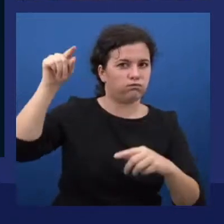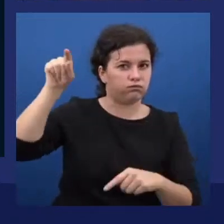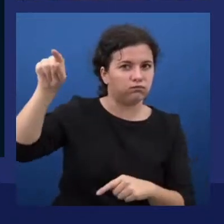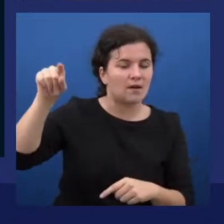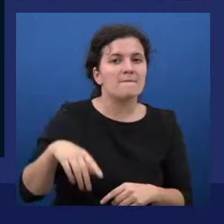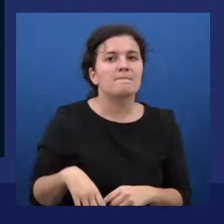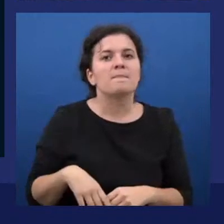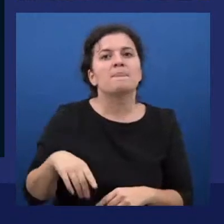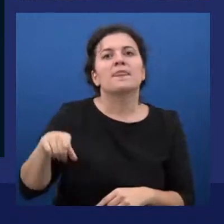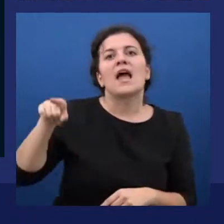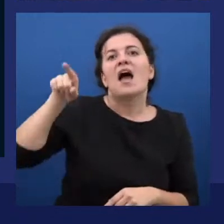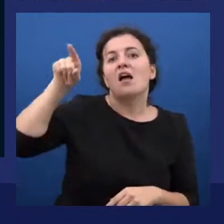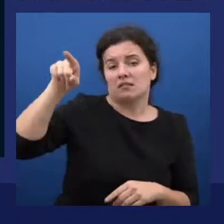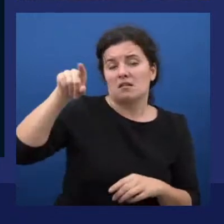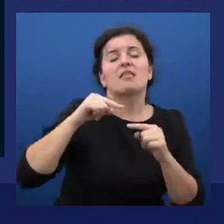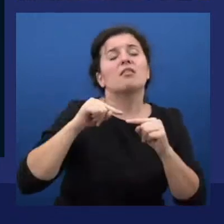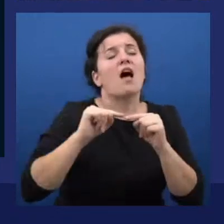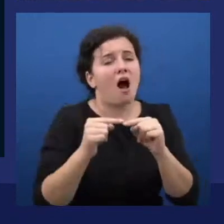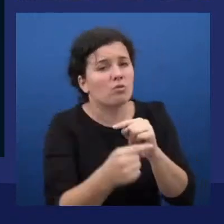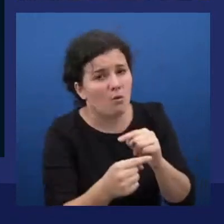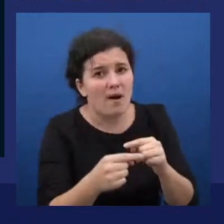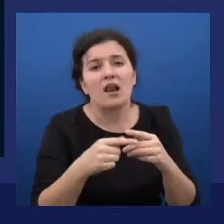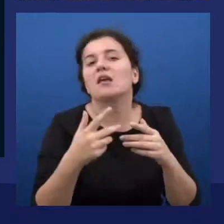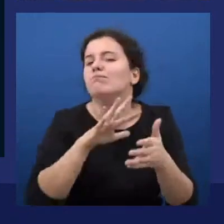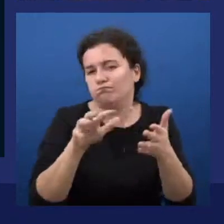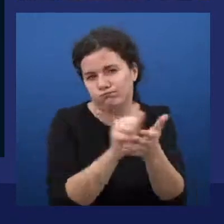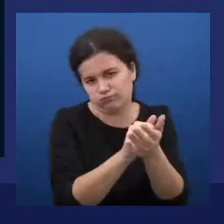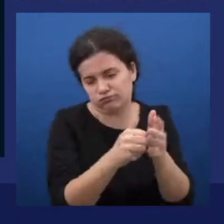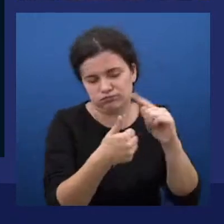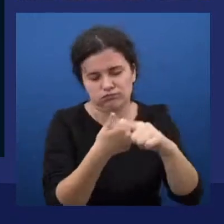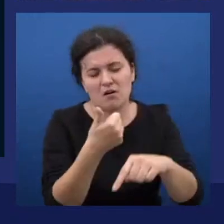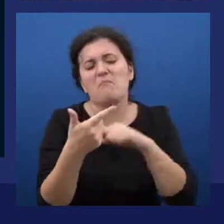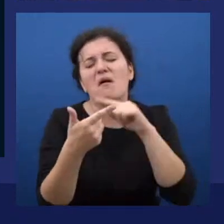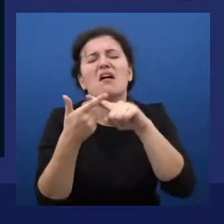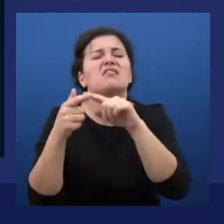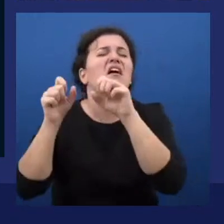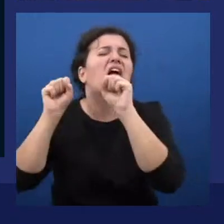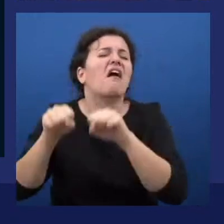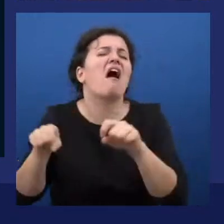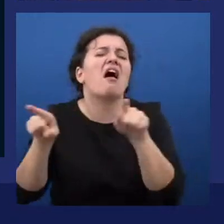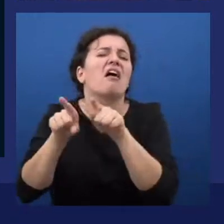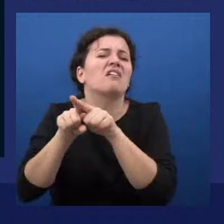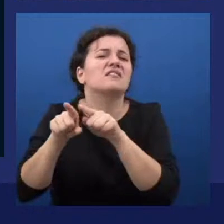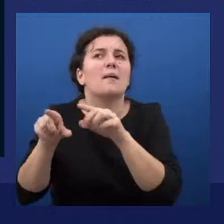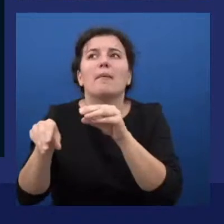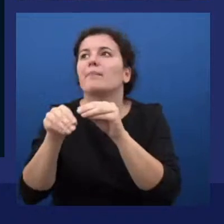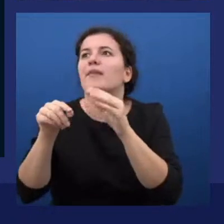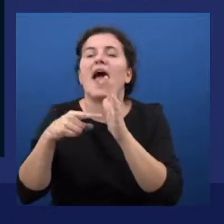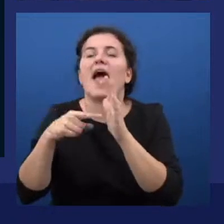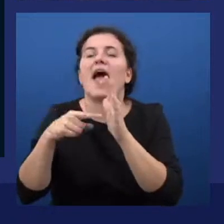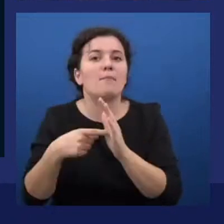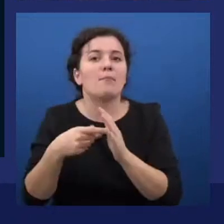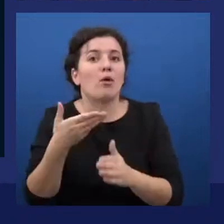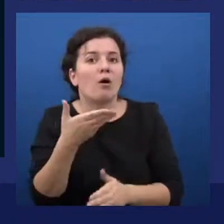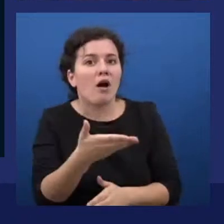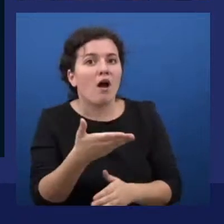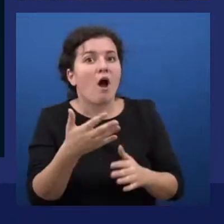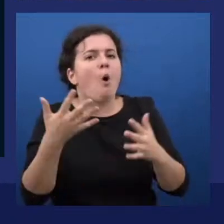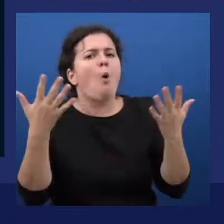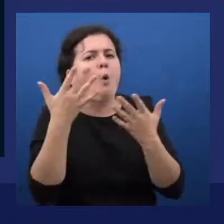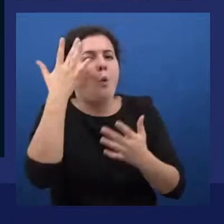detects the anomaly, it can also help you figure out what was the cause of this